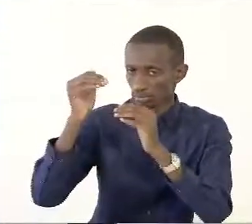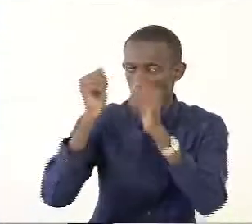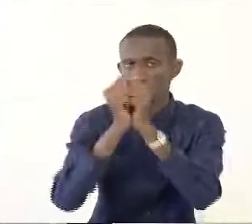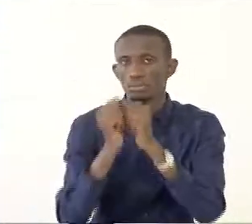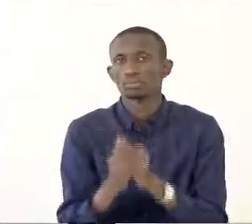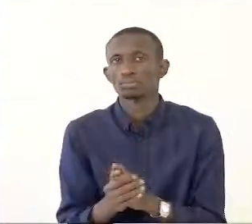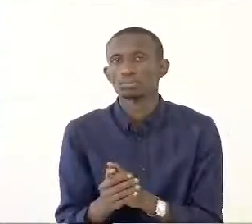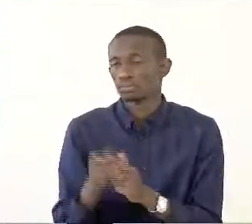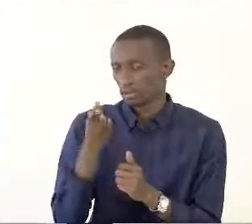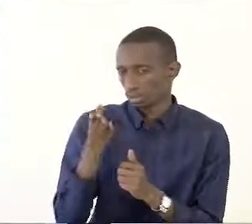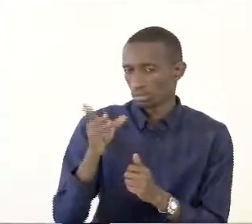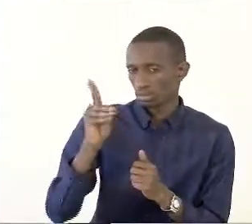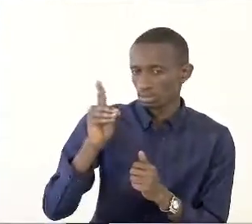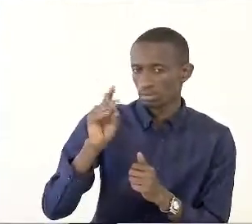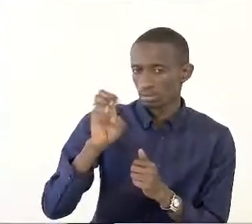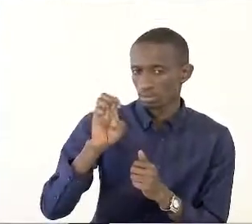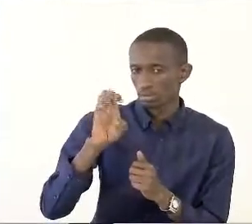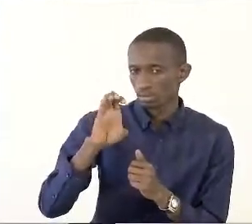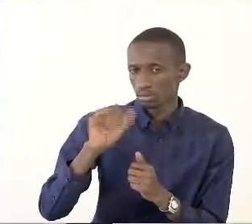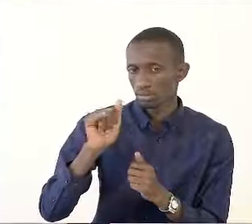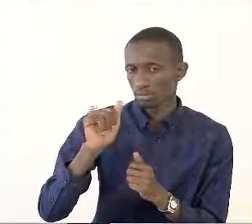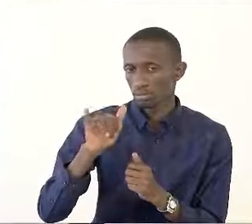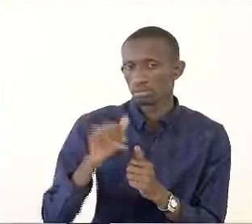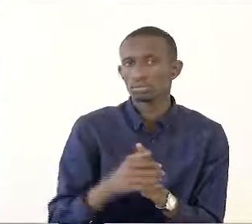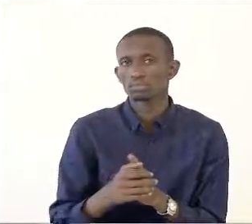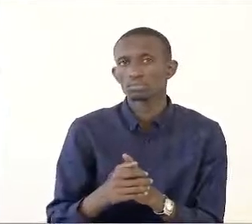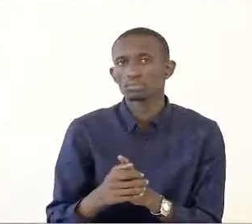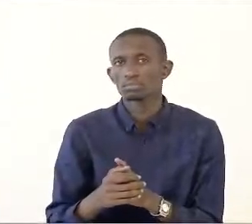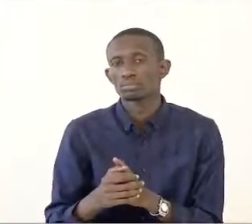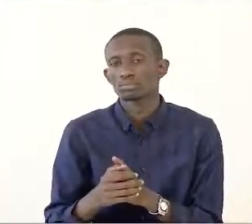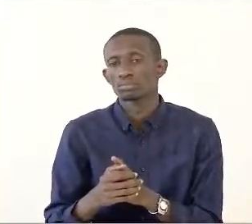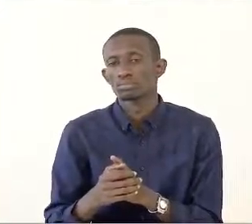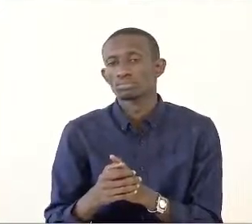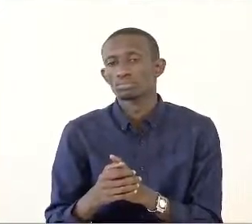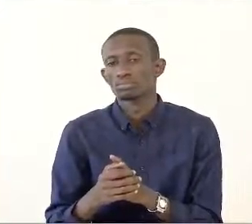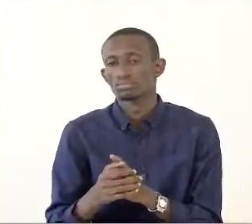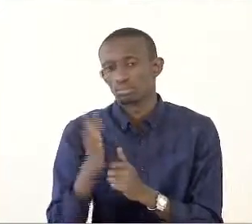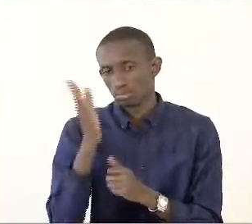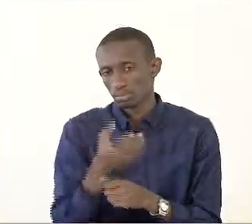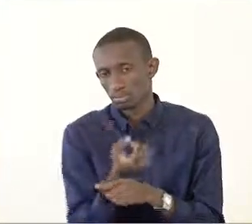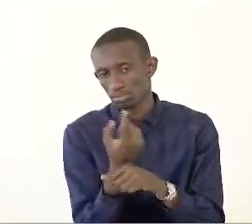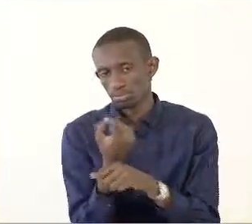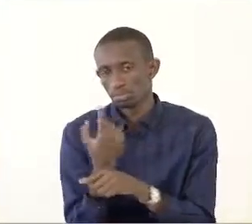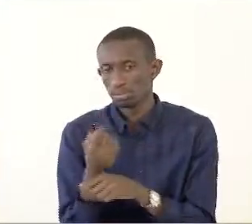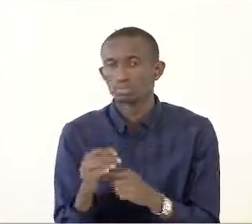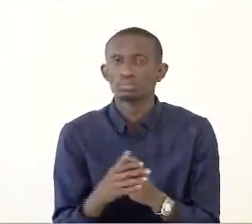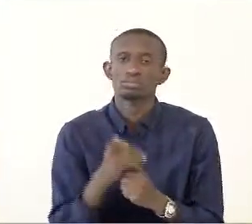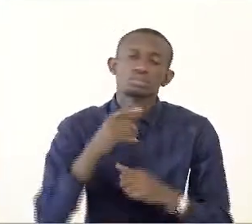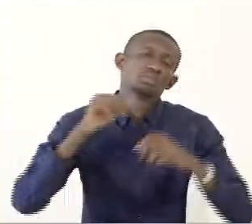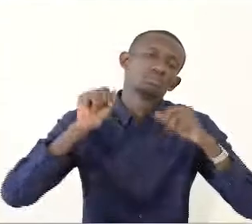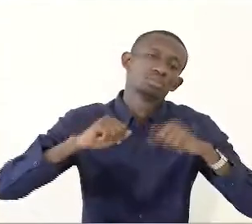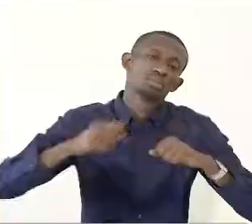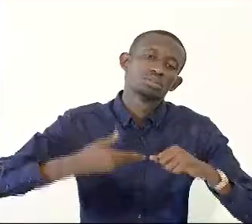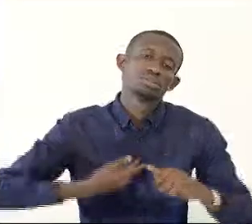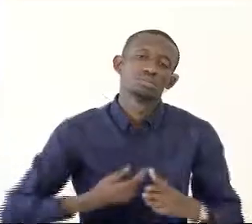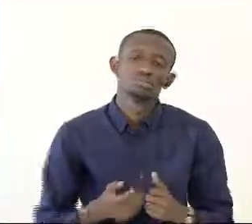is decay per second. So I hope that you see that. Again, so you can have this is